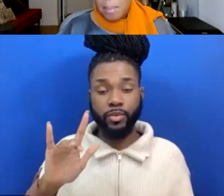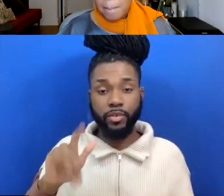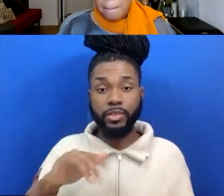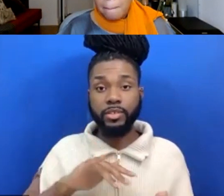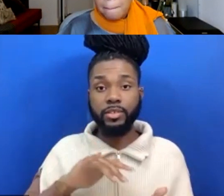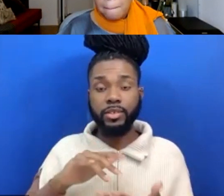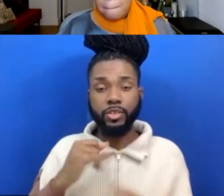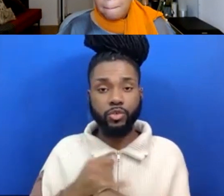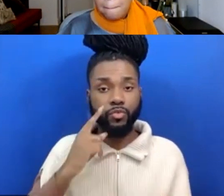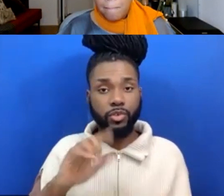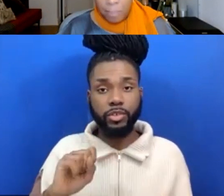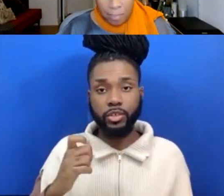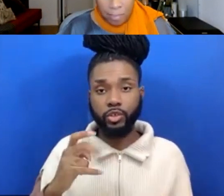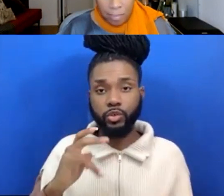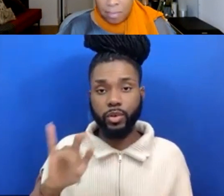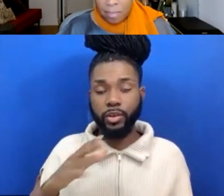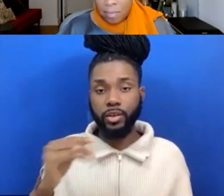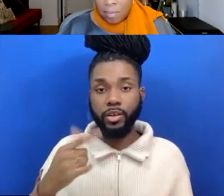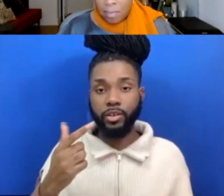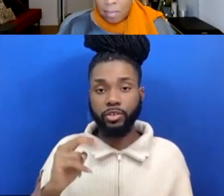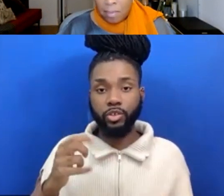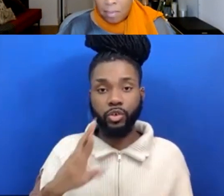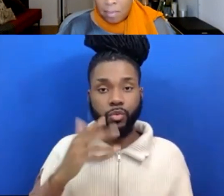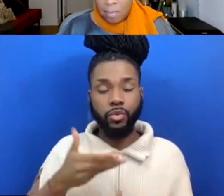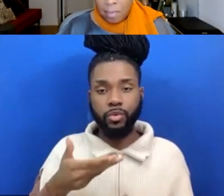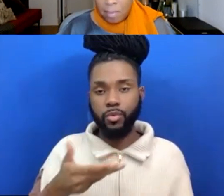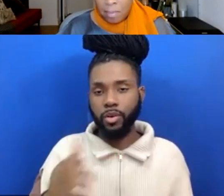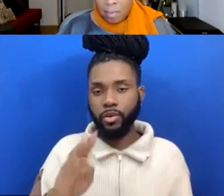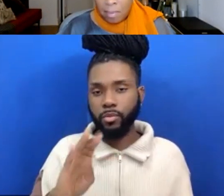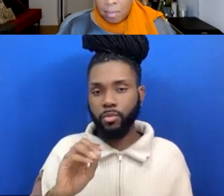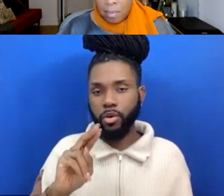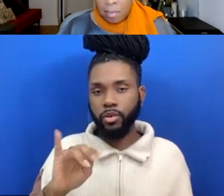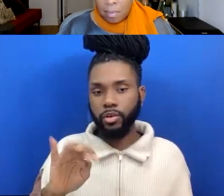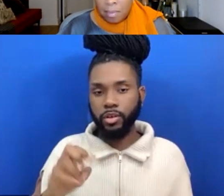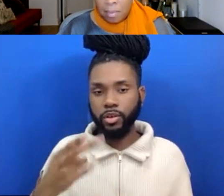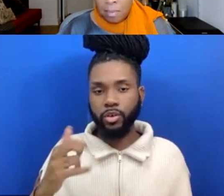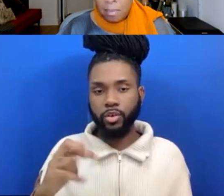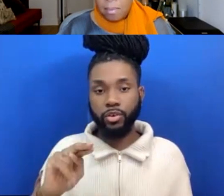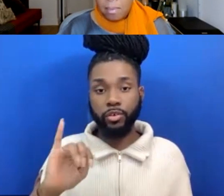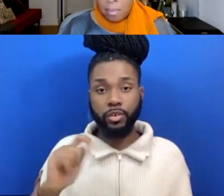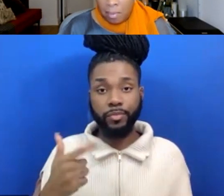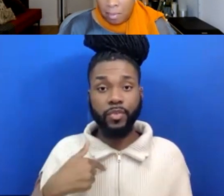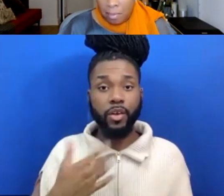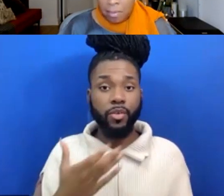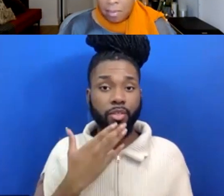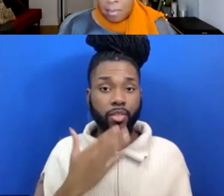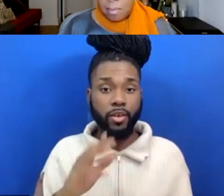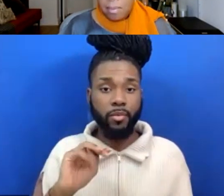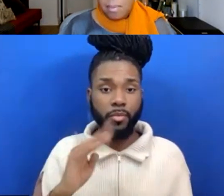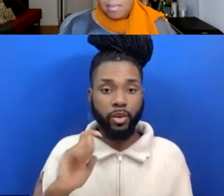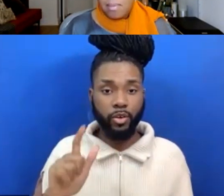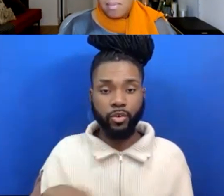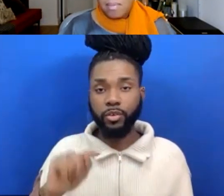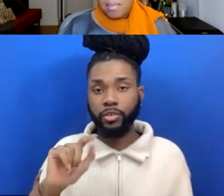and Gender also welcomes Bonnie Hernig. I want to thank also Michael,